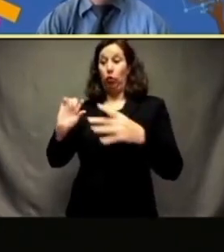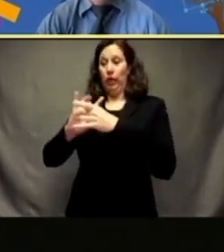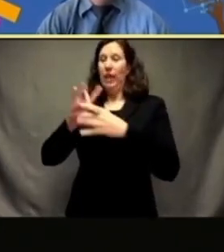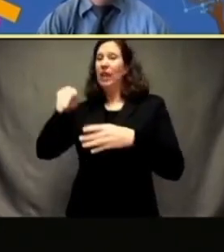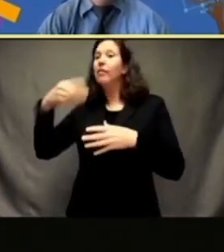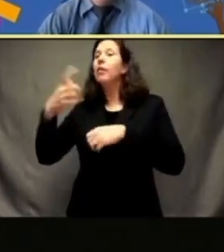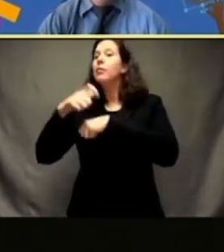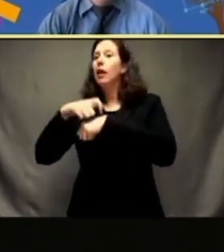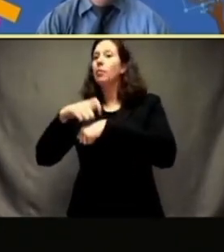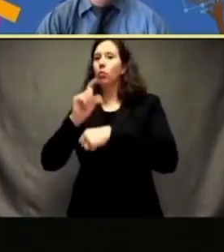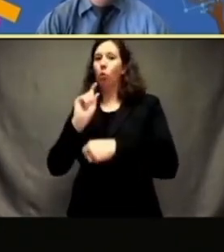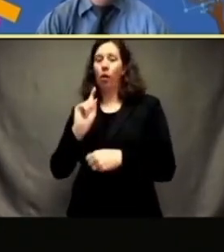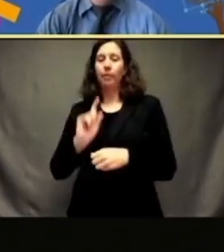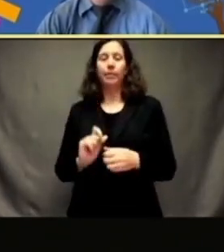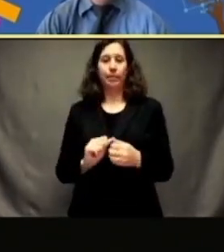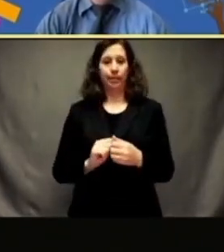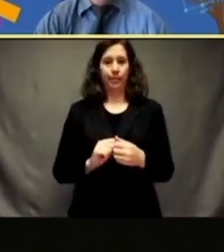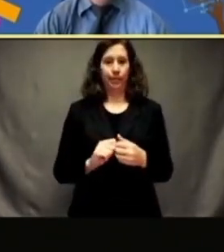time to connect.